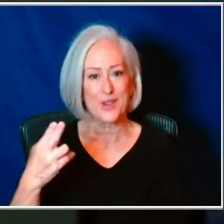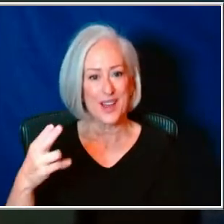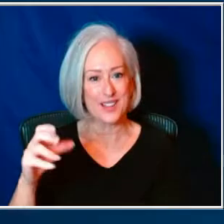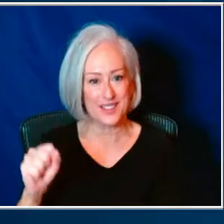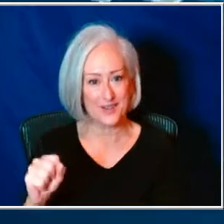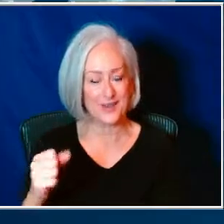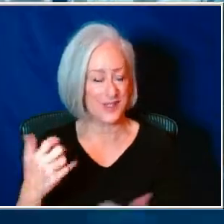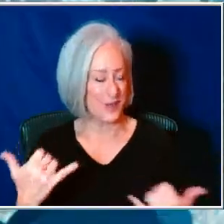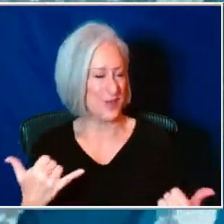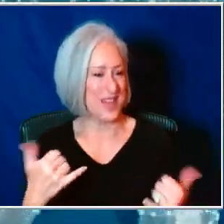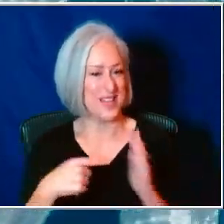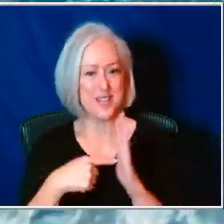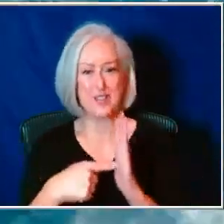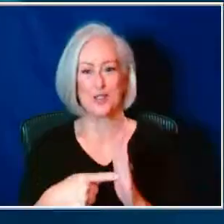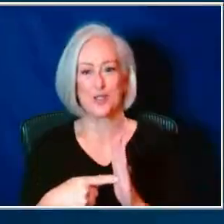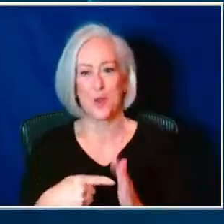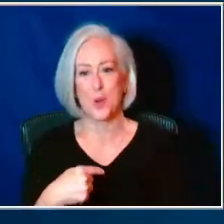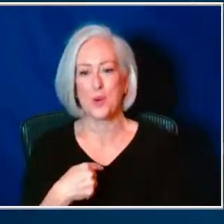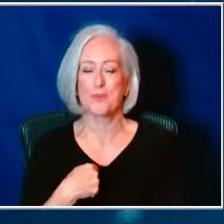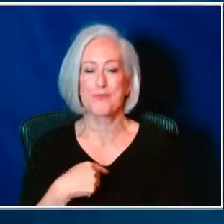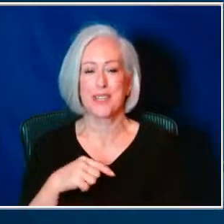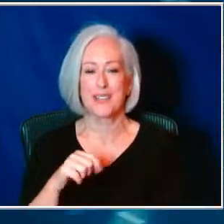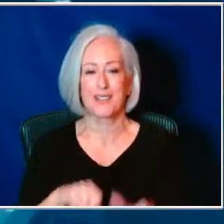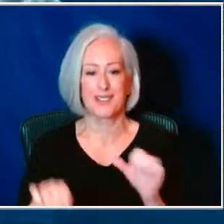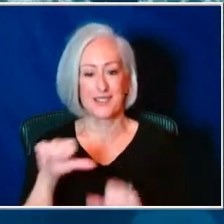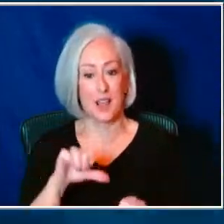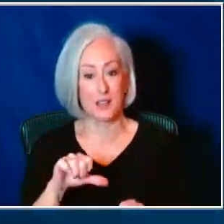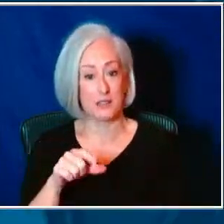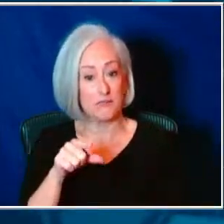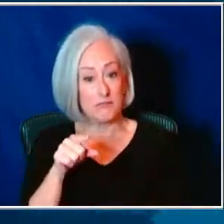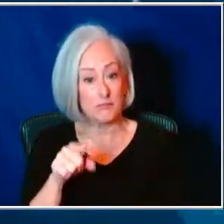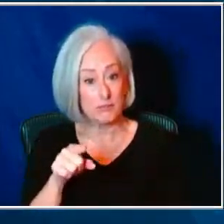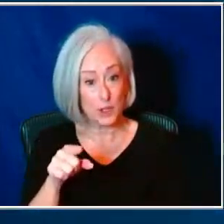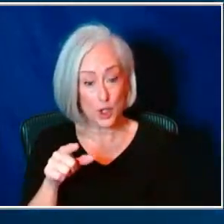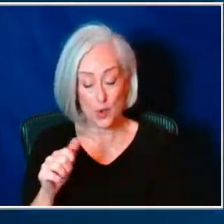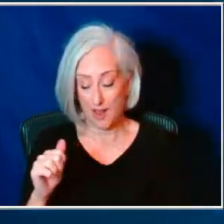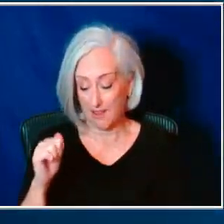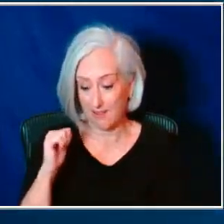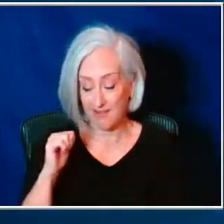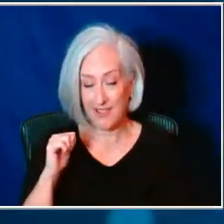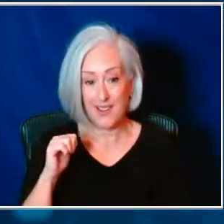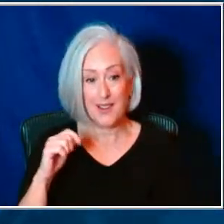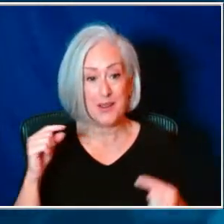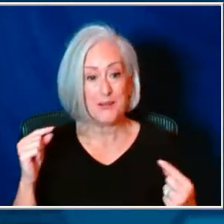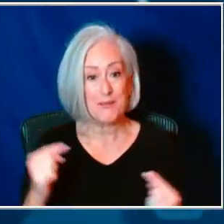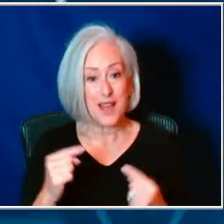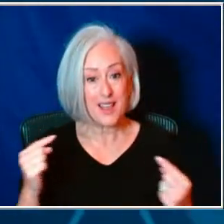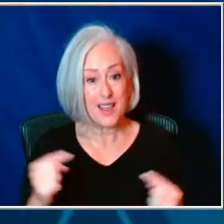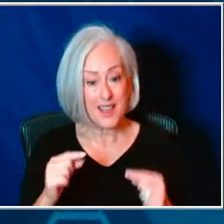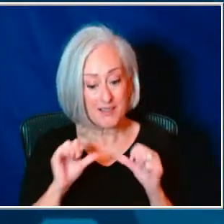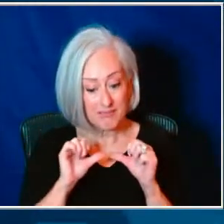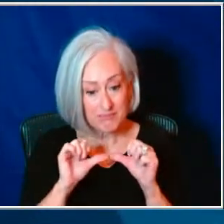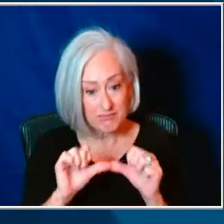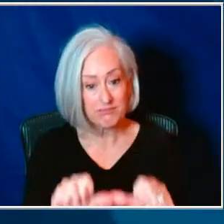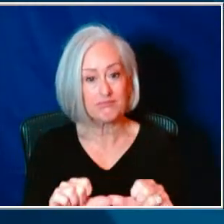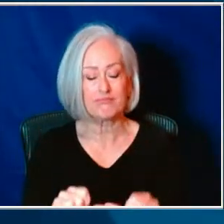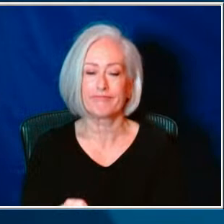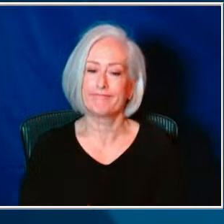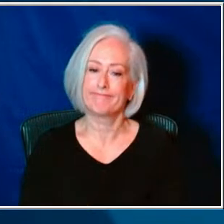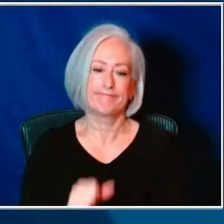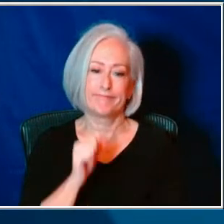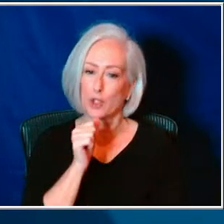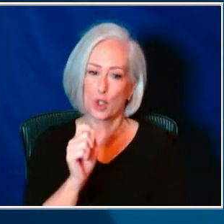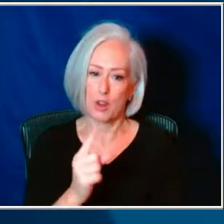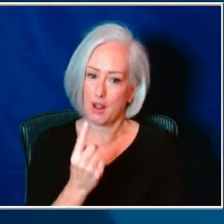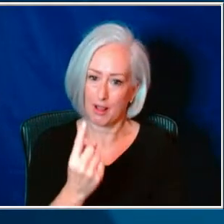the Science. If you suffer chronic back pain, you are not alone. Back pain is one of the most common